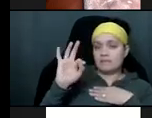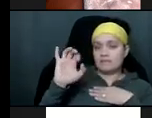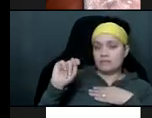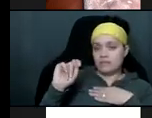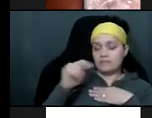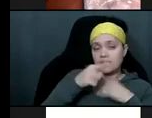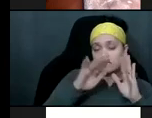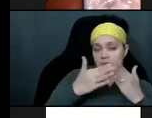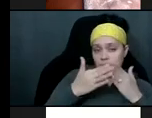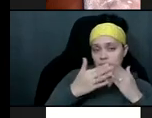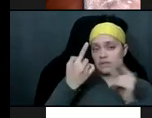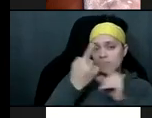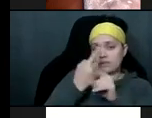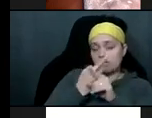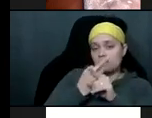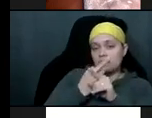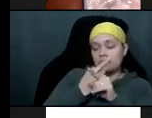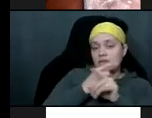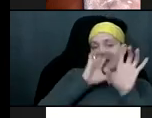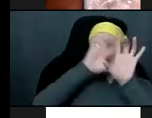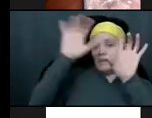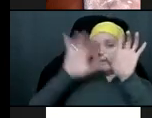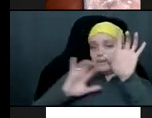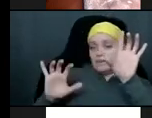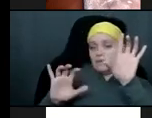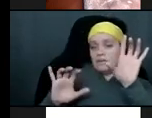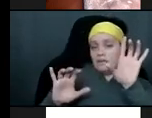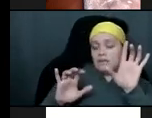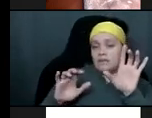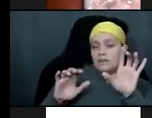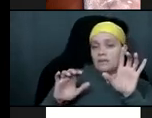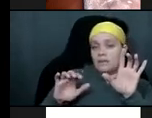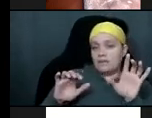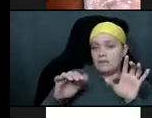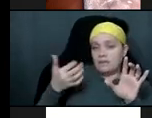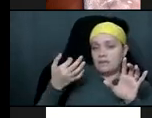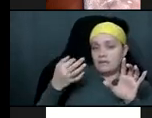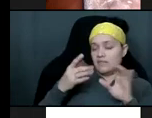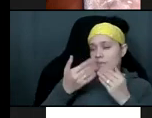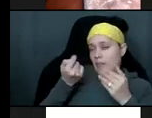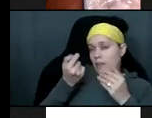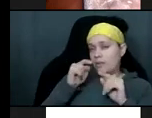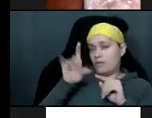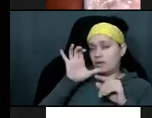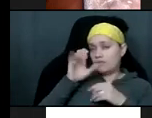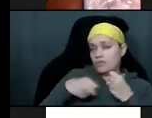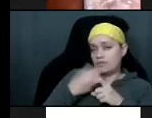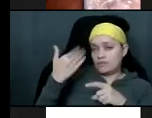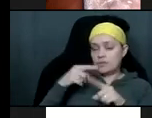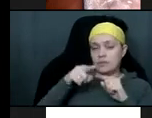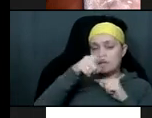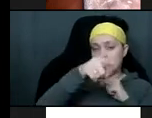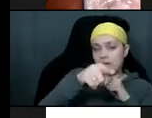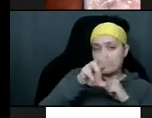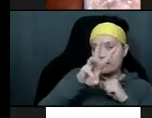The Origin of Continents and Oceans, it came out in the 19-teens, so it's just over 100 years ago.